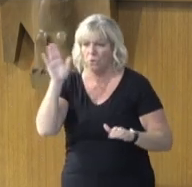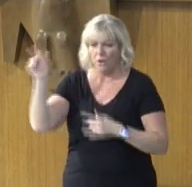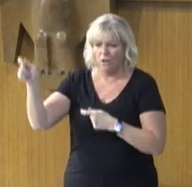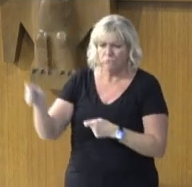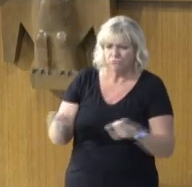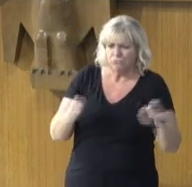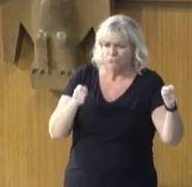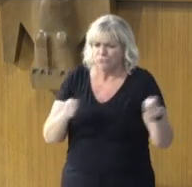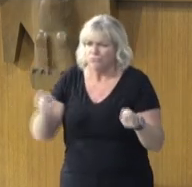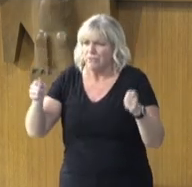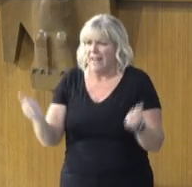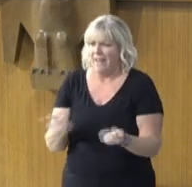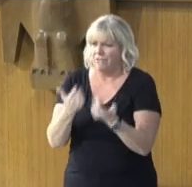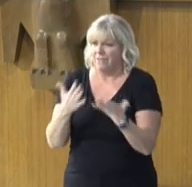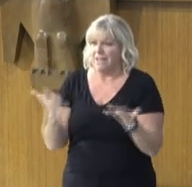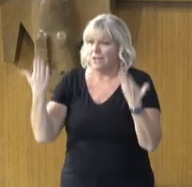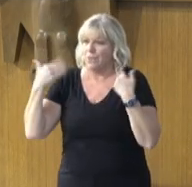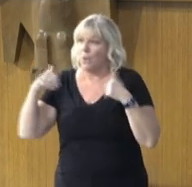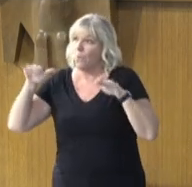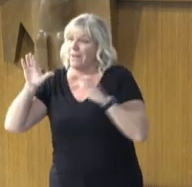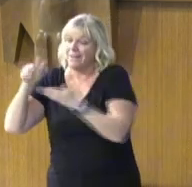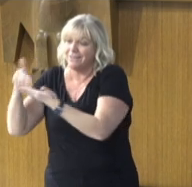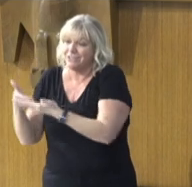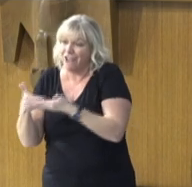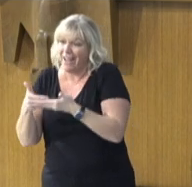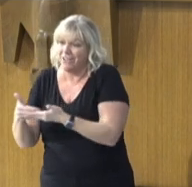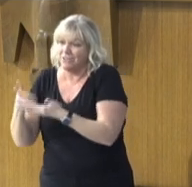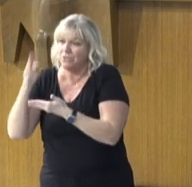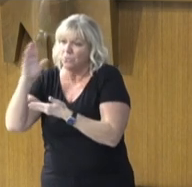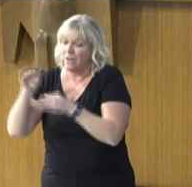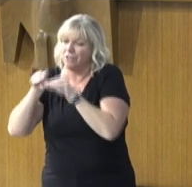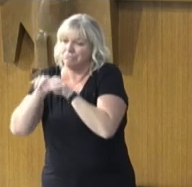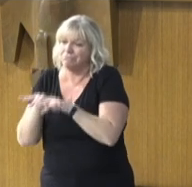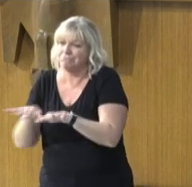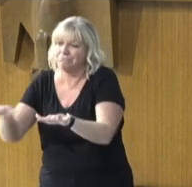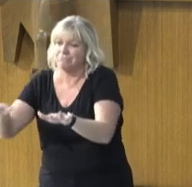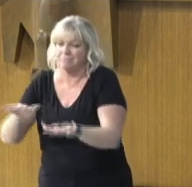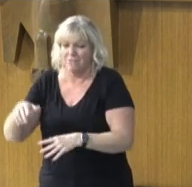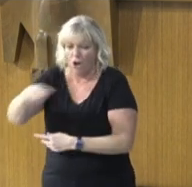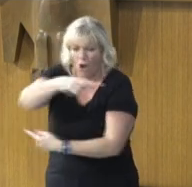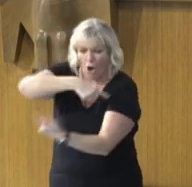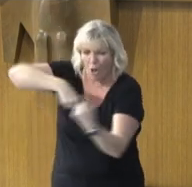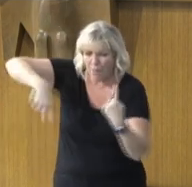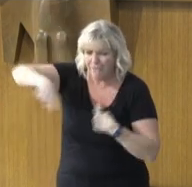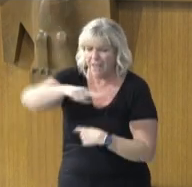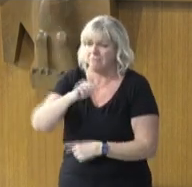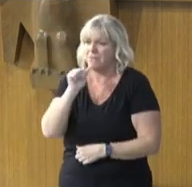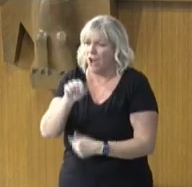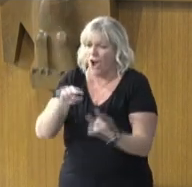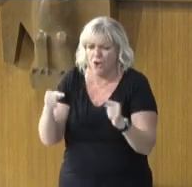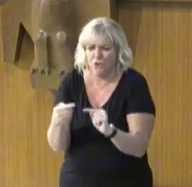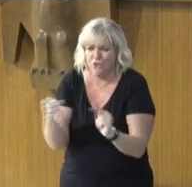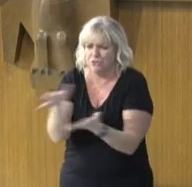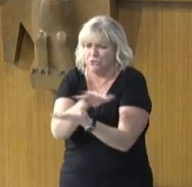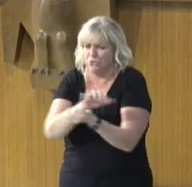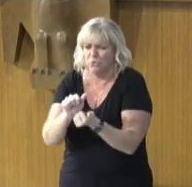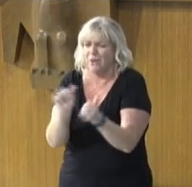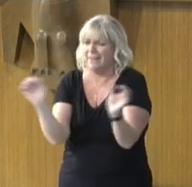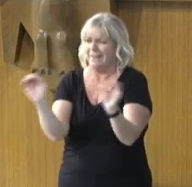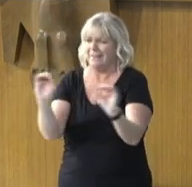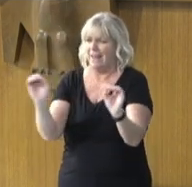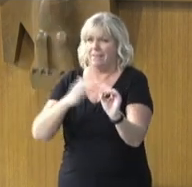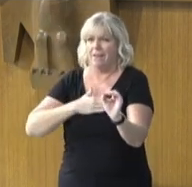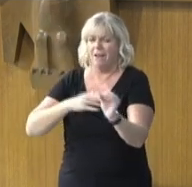and the weaned child shall put his hand on the adder's den. They will not hurt or destroy on all my holy mountain,